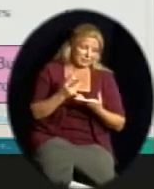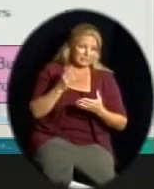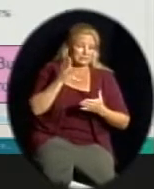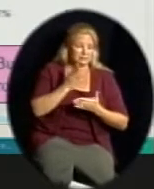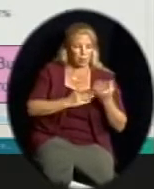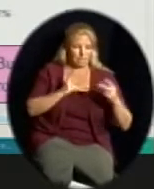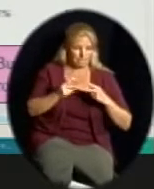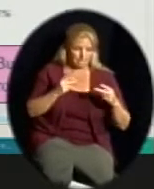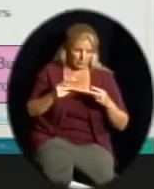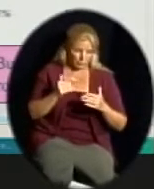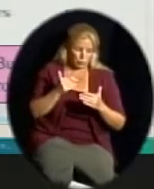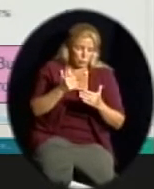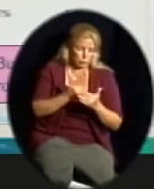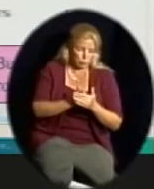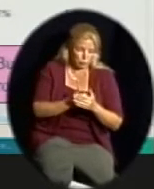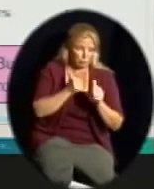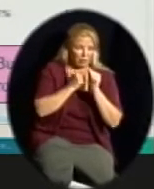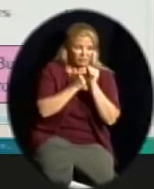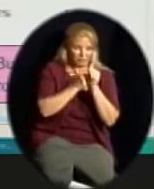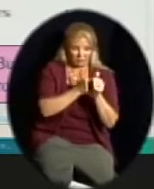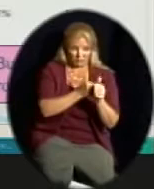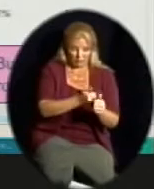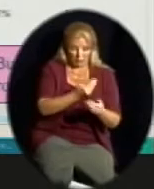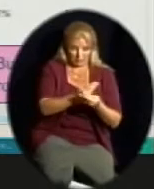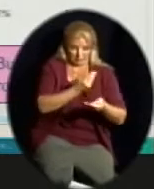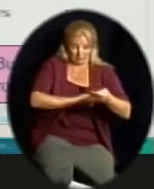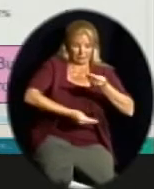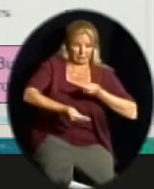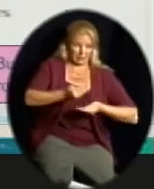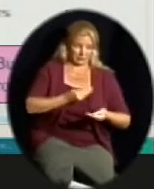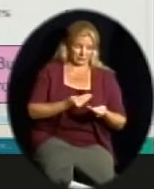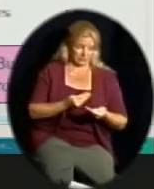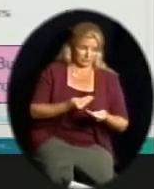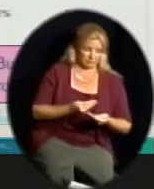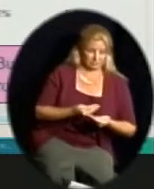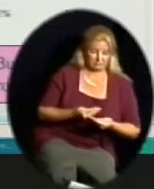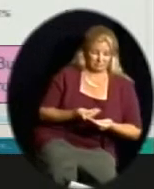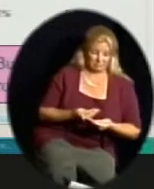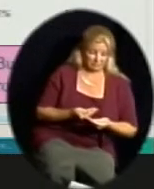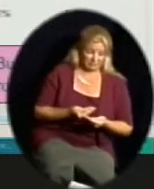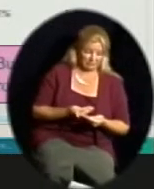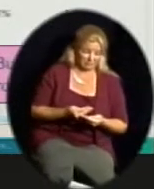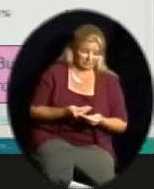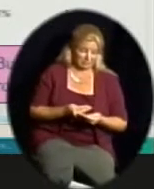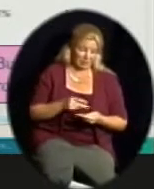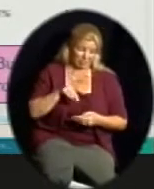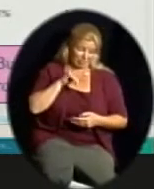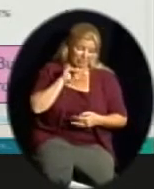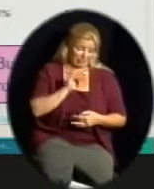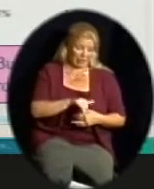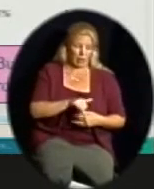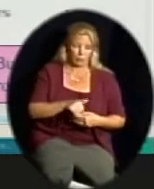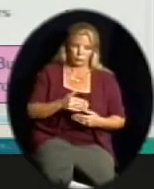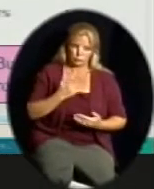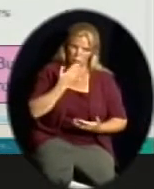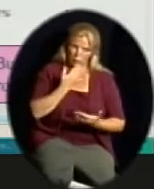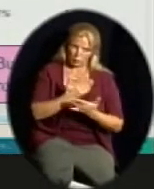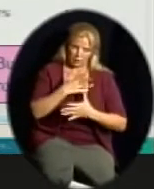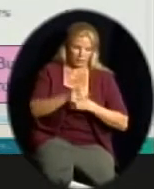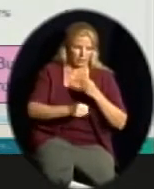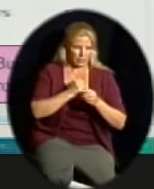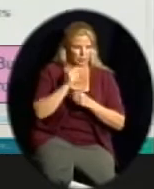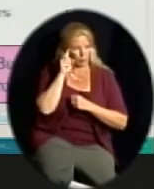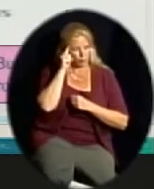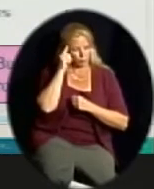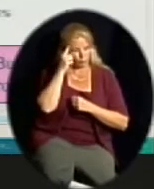for board members who have not worked with this in the past, this was a very, very good year for us. It was a year in which we